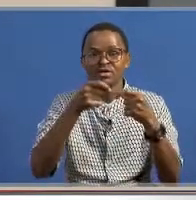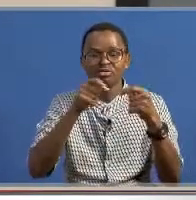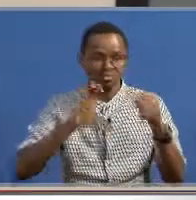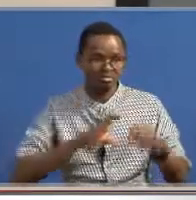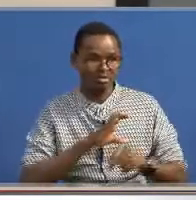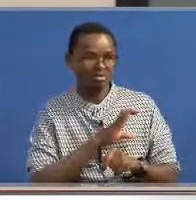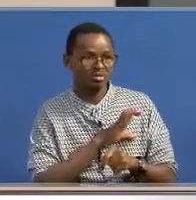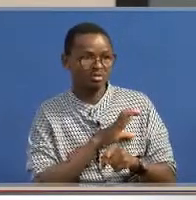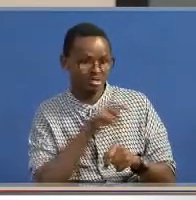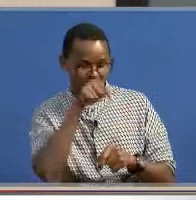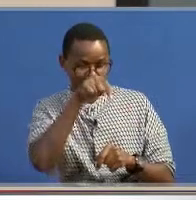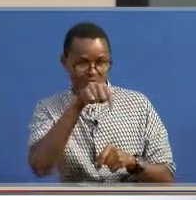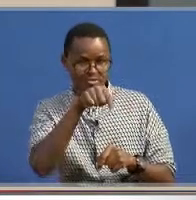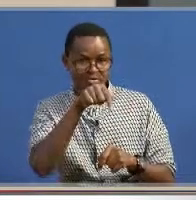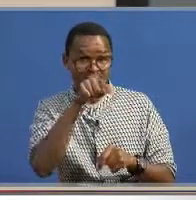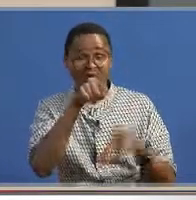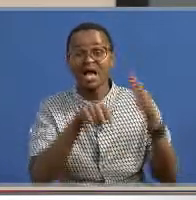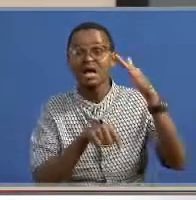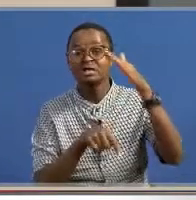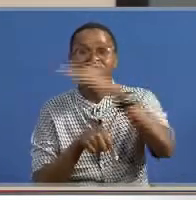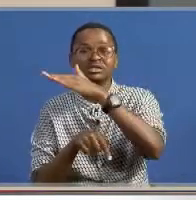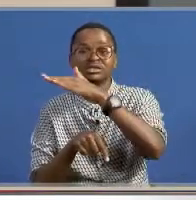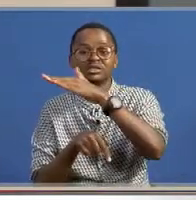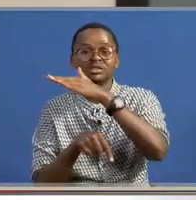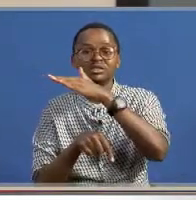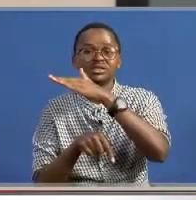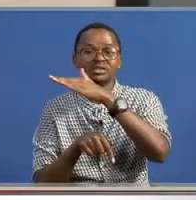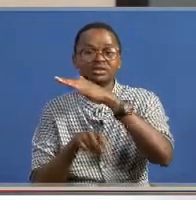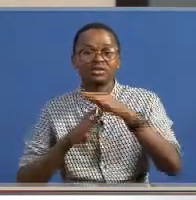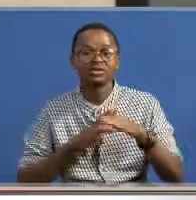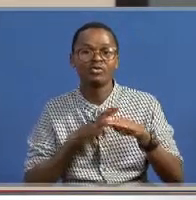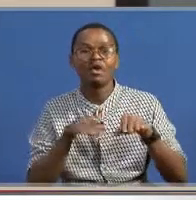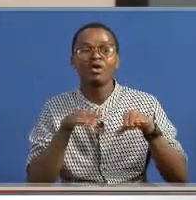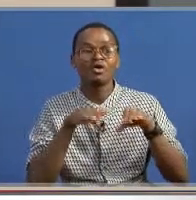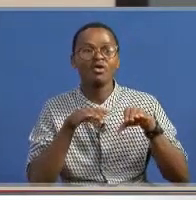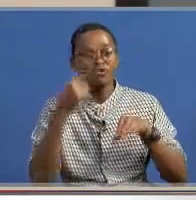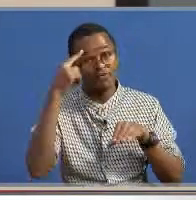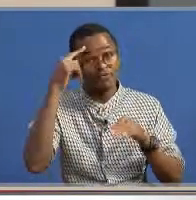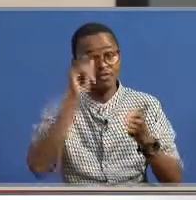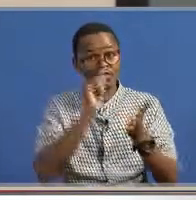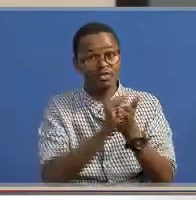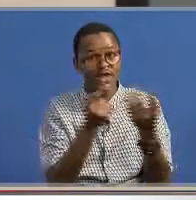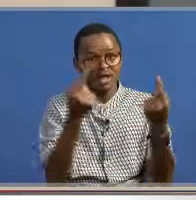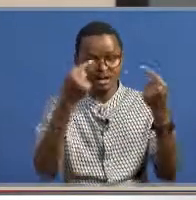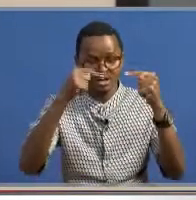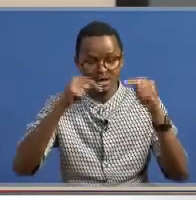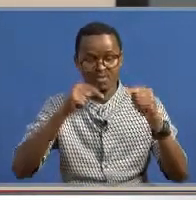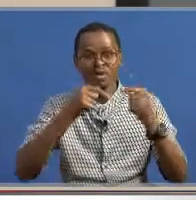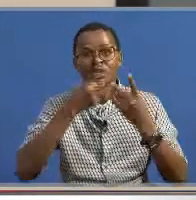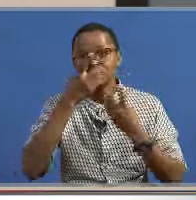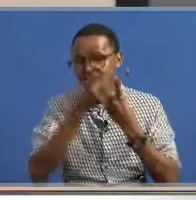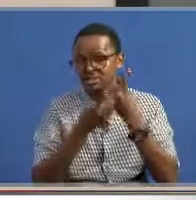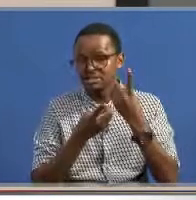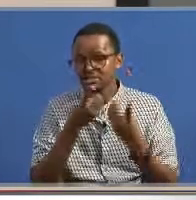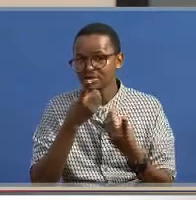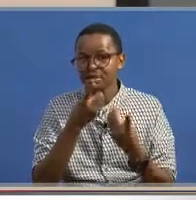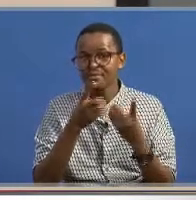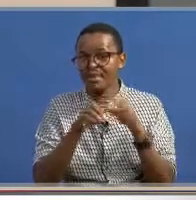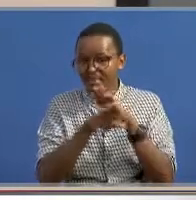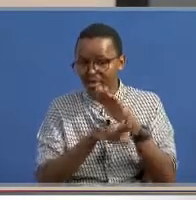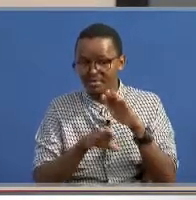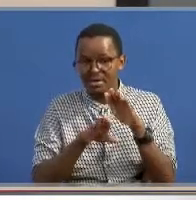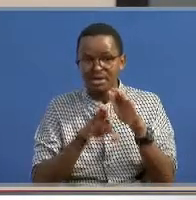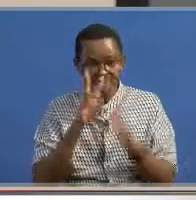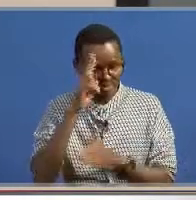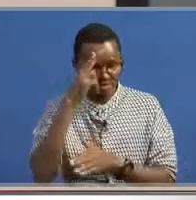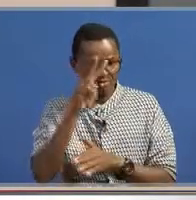committee today, this afternoon. And we are waiting for that outcome of the discussion. Basically, is